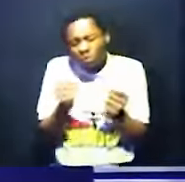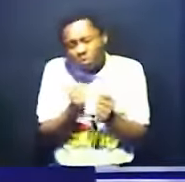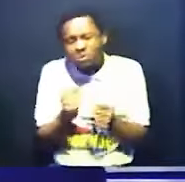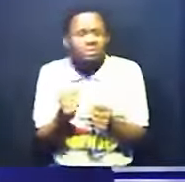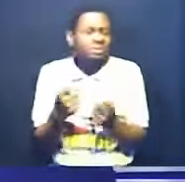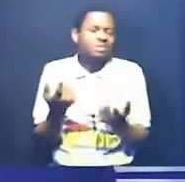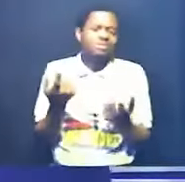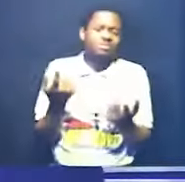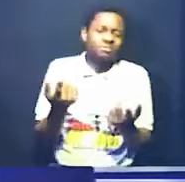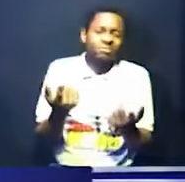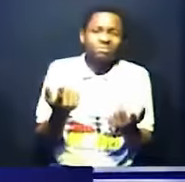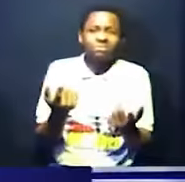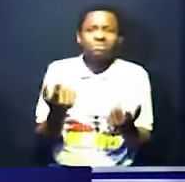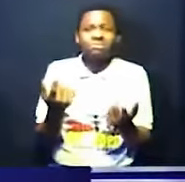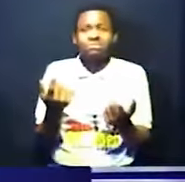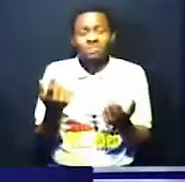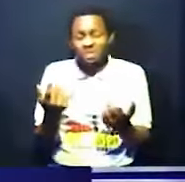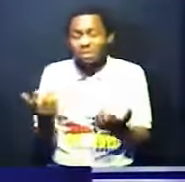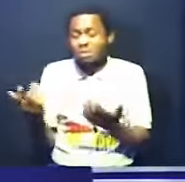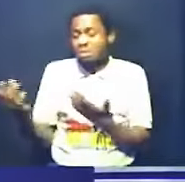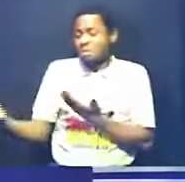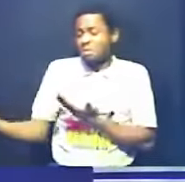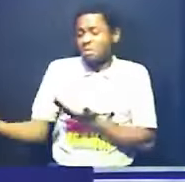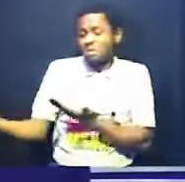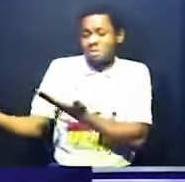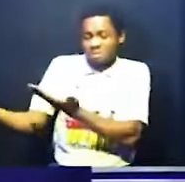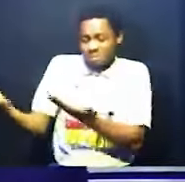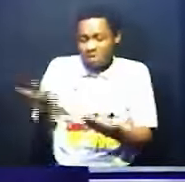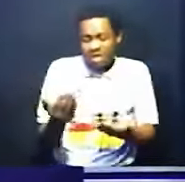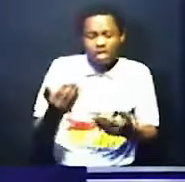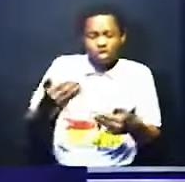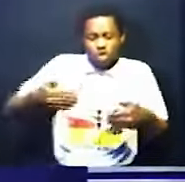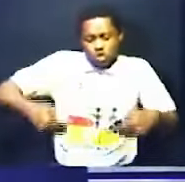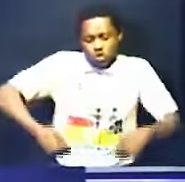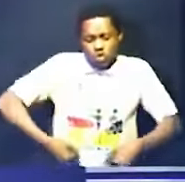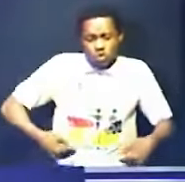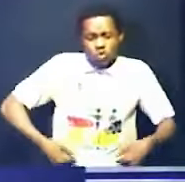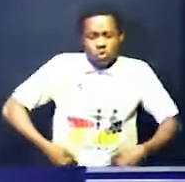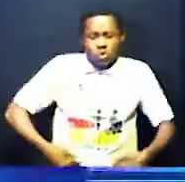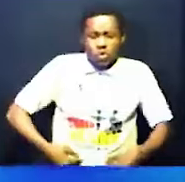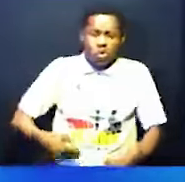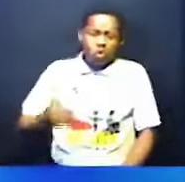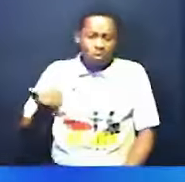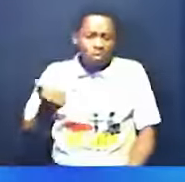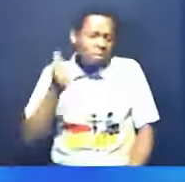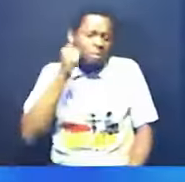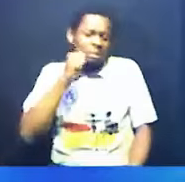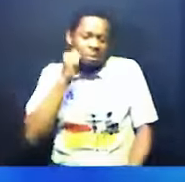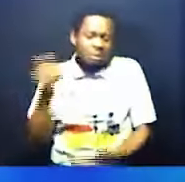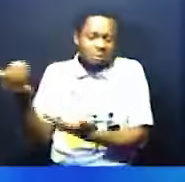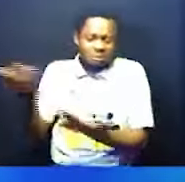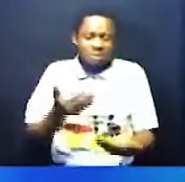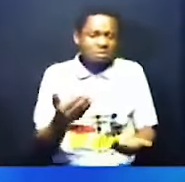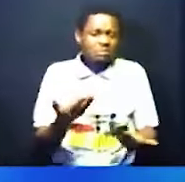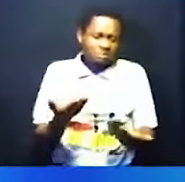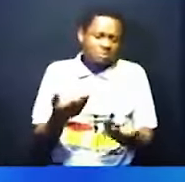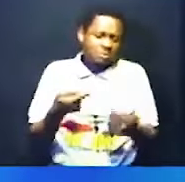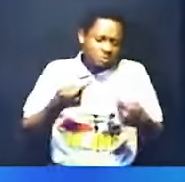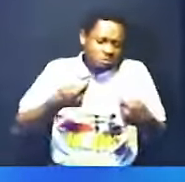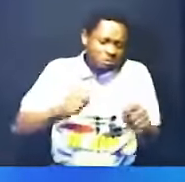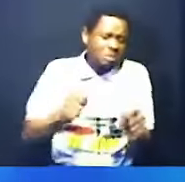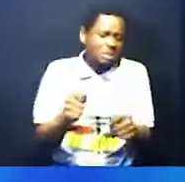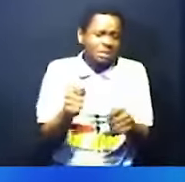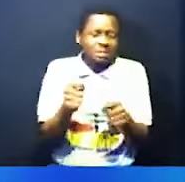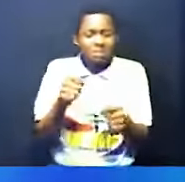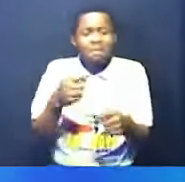brought Abishag to come and see if he can give the old man some warmth. But maybe that also